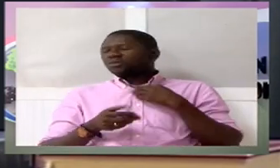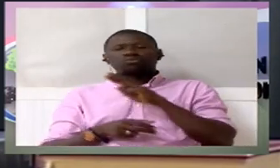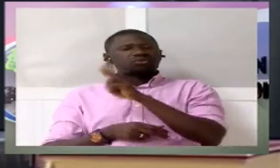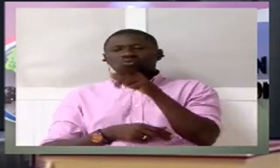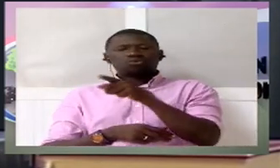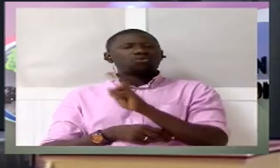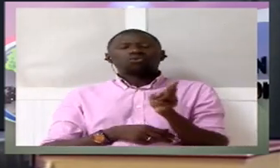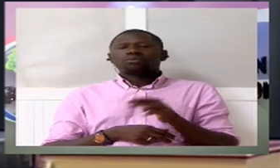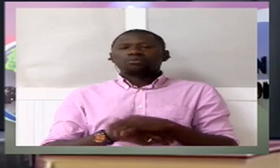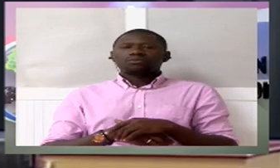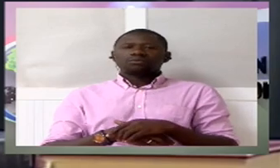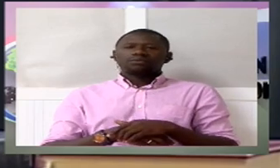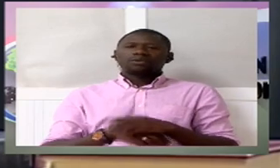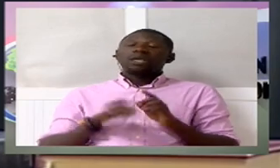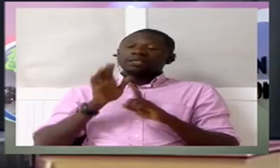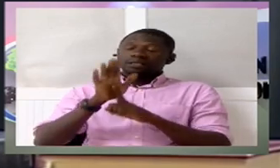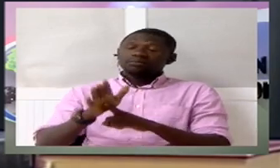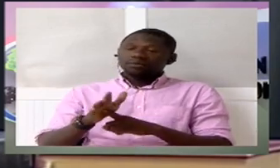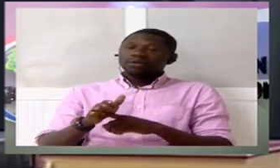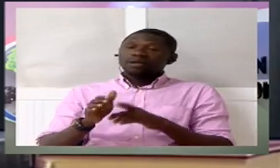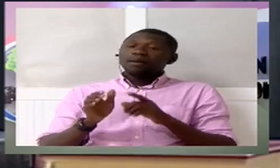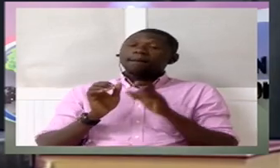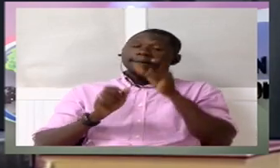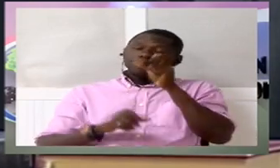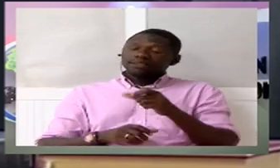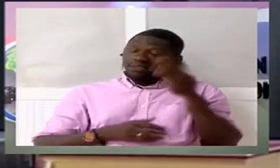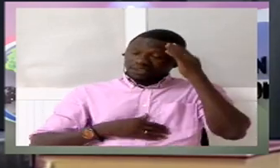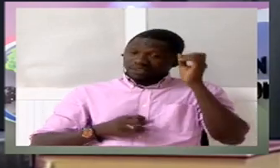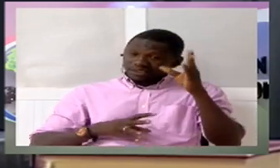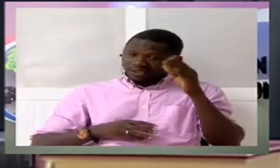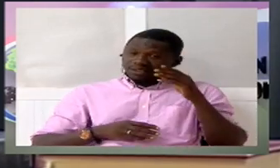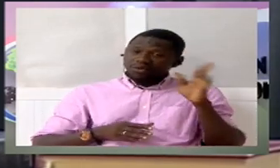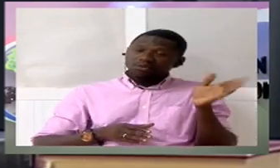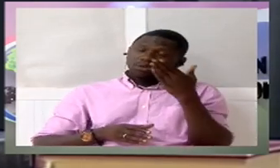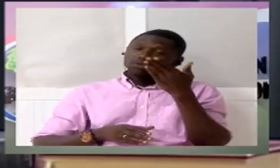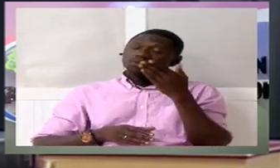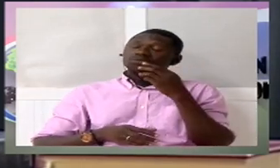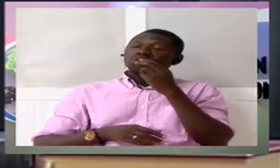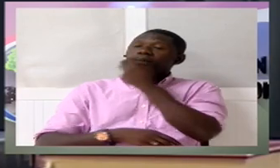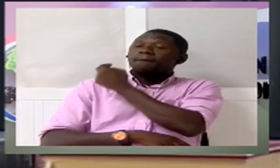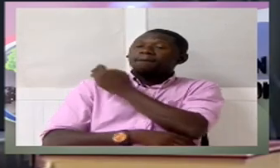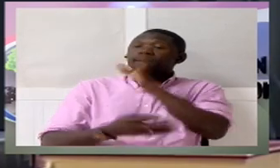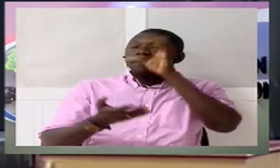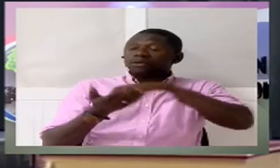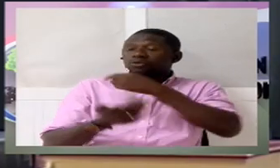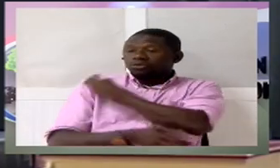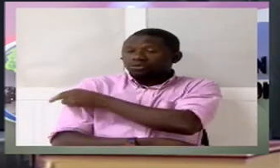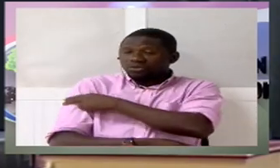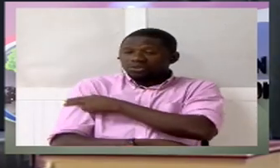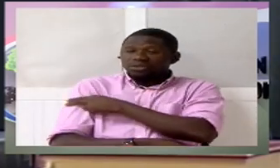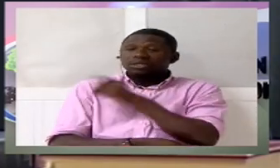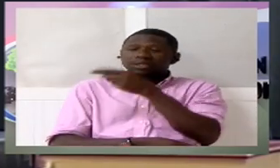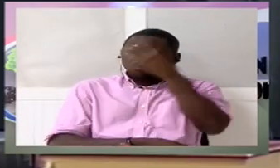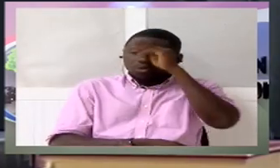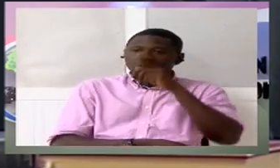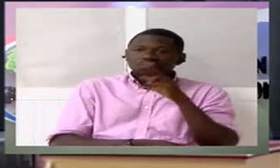said, this is not it. Nimmo sa sata. When someone is sick. And you wanted to go to the hospital in Banjul. They should